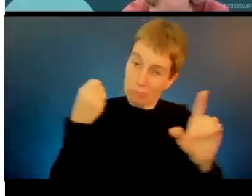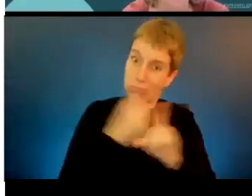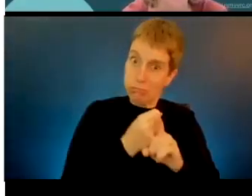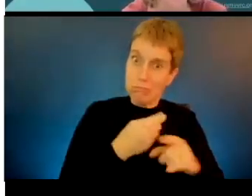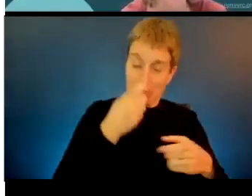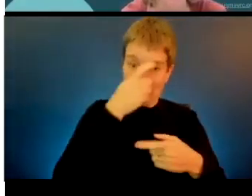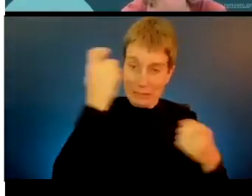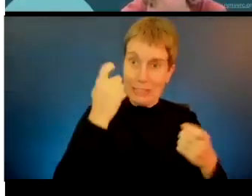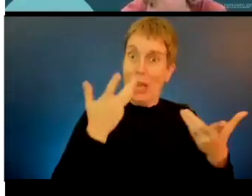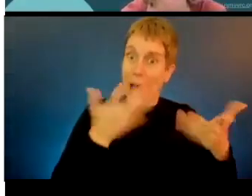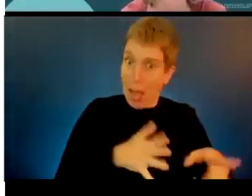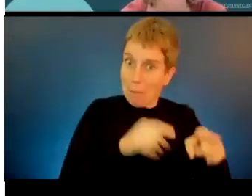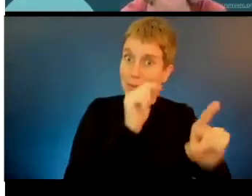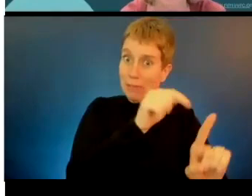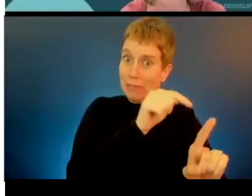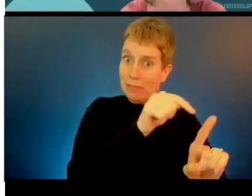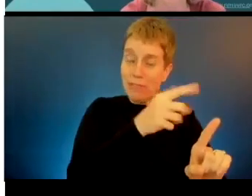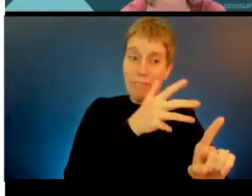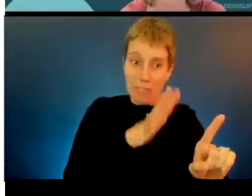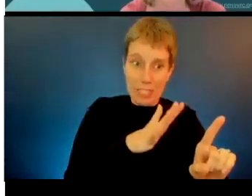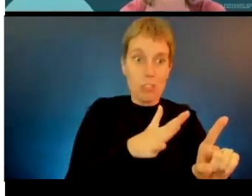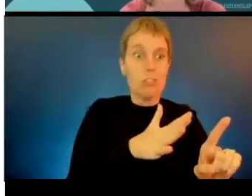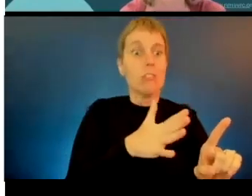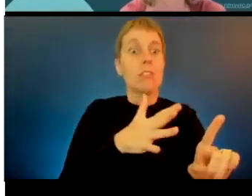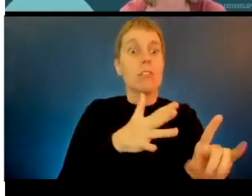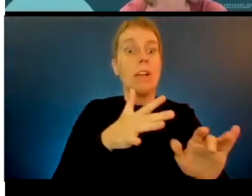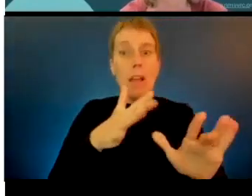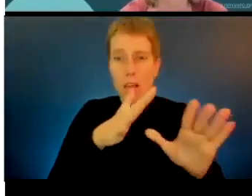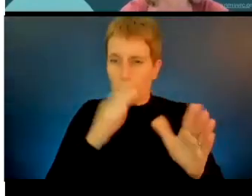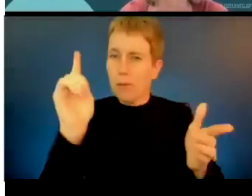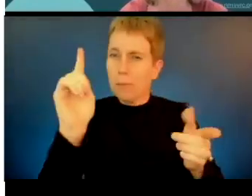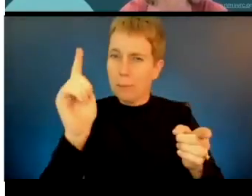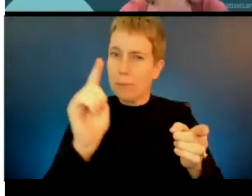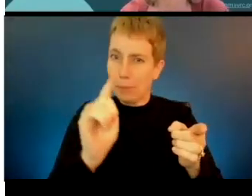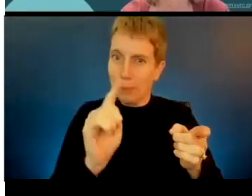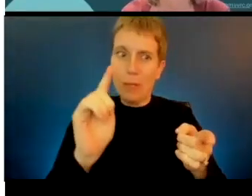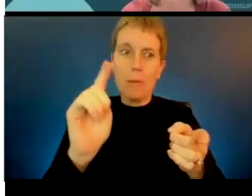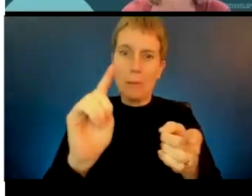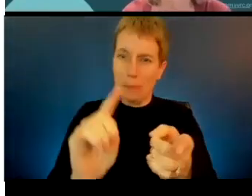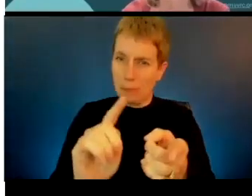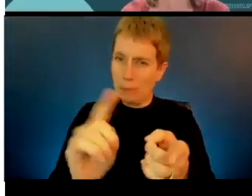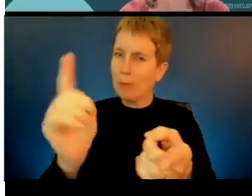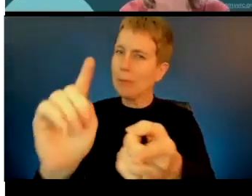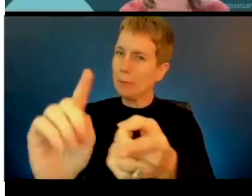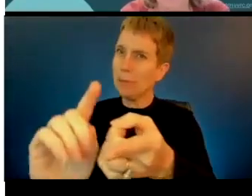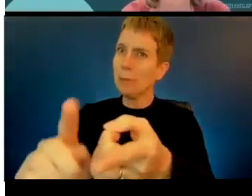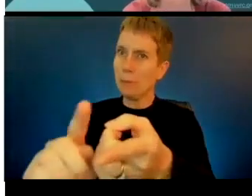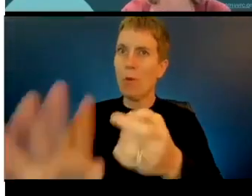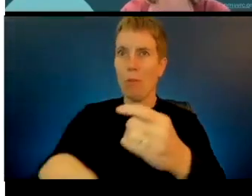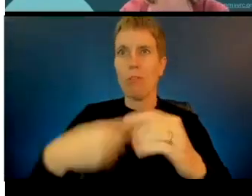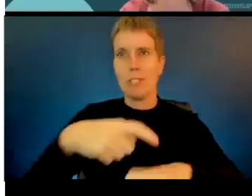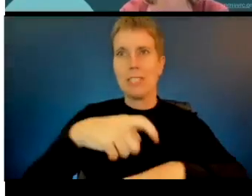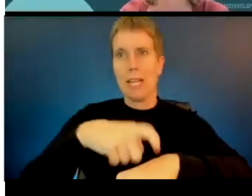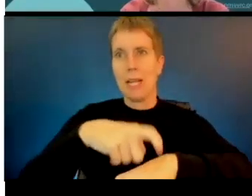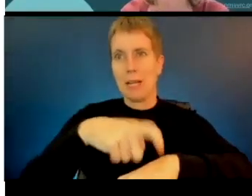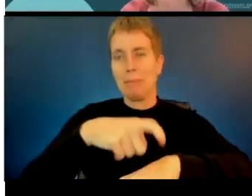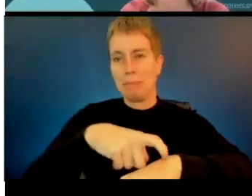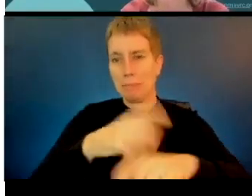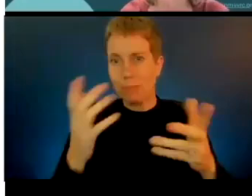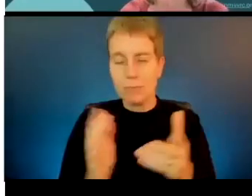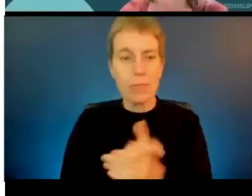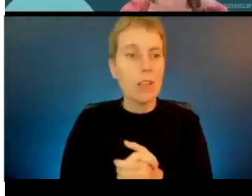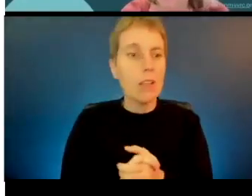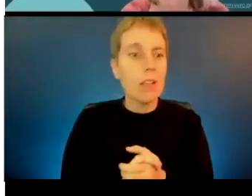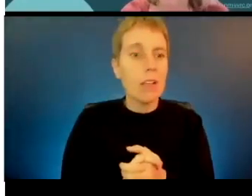did persist or increase over time. So what does this look like in children? Number one,